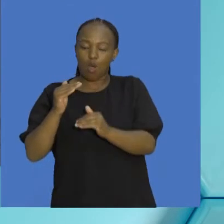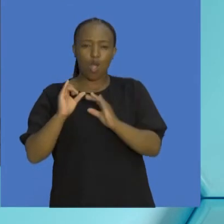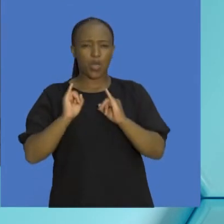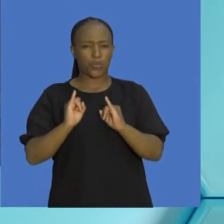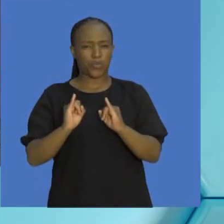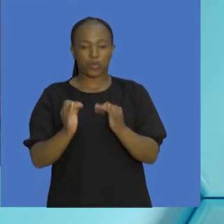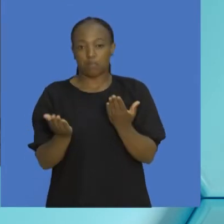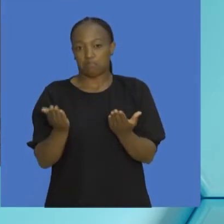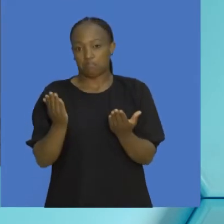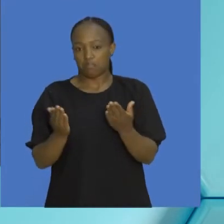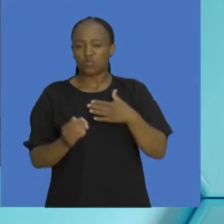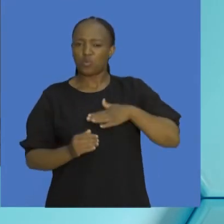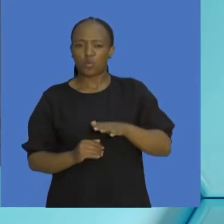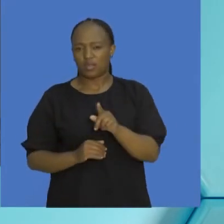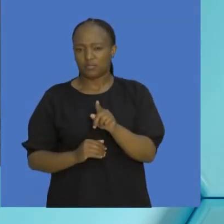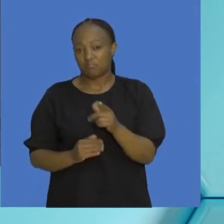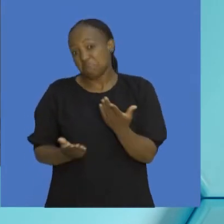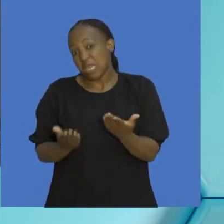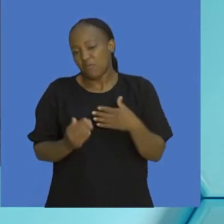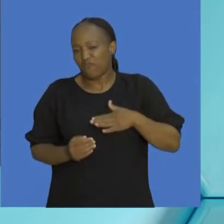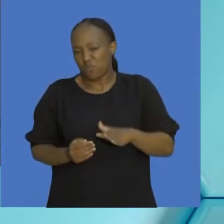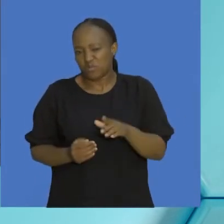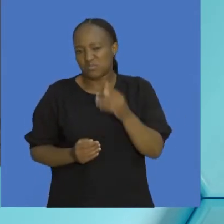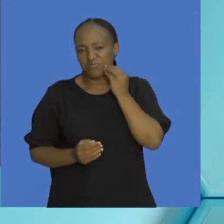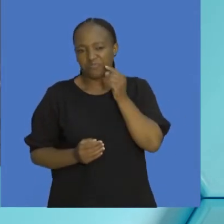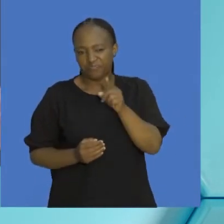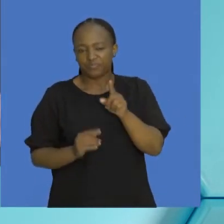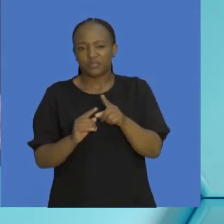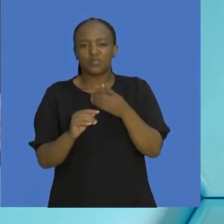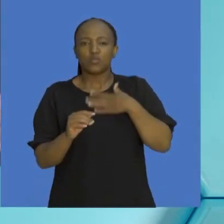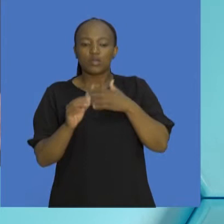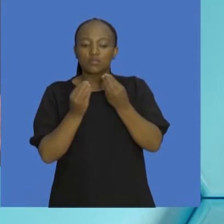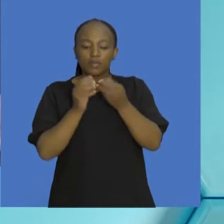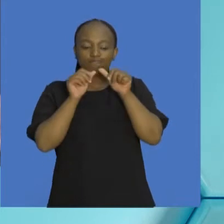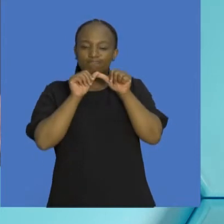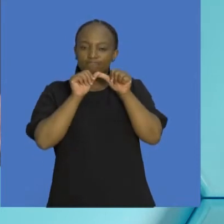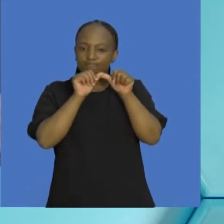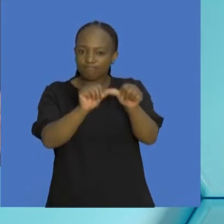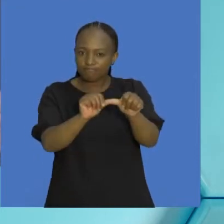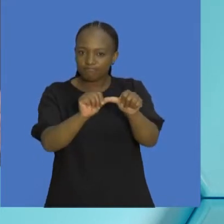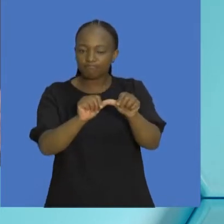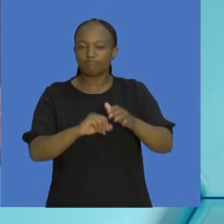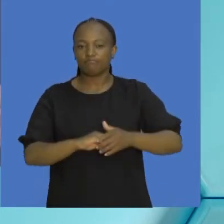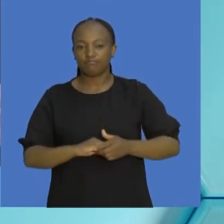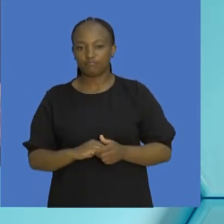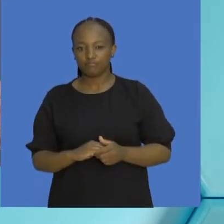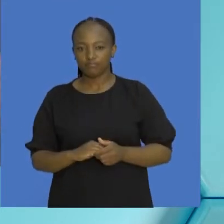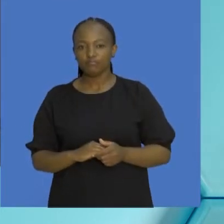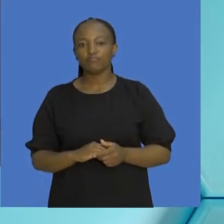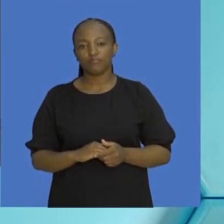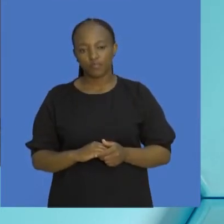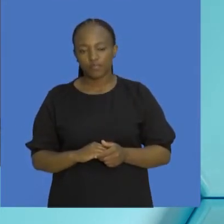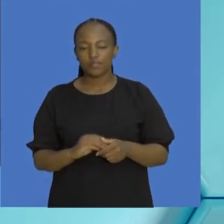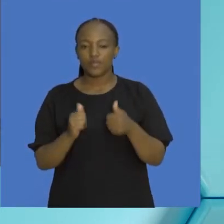well. But we don't want that, maybe. We want something consistent. Okay.